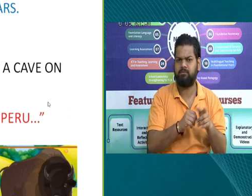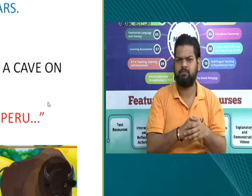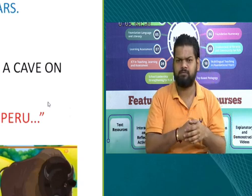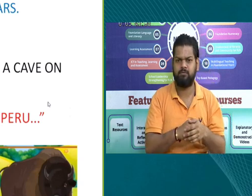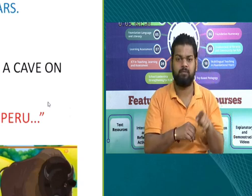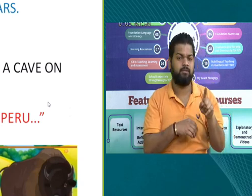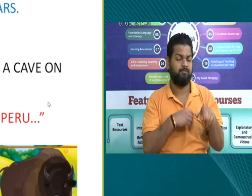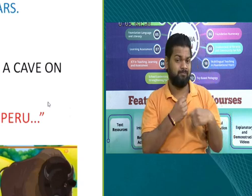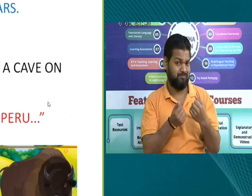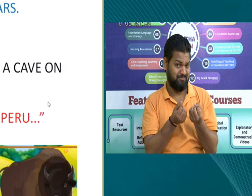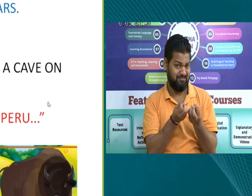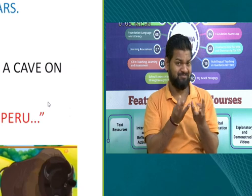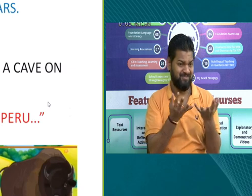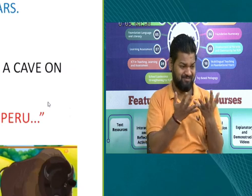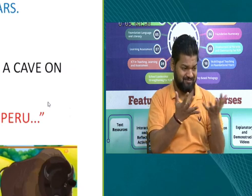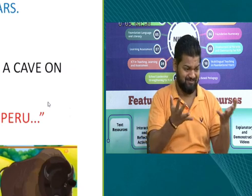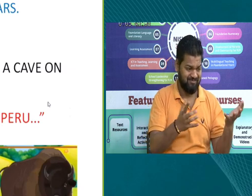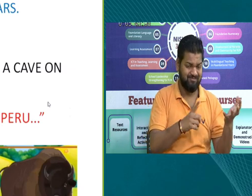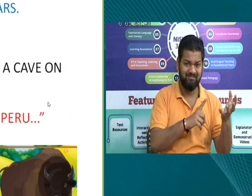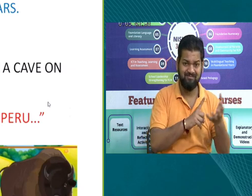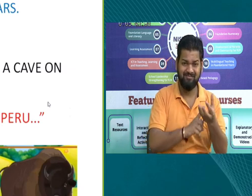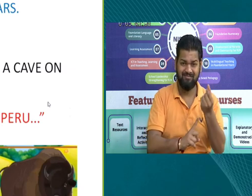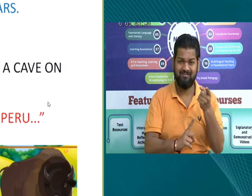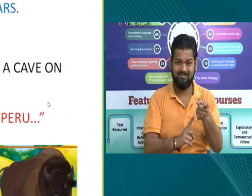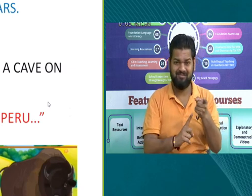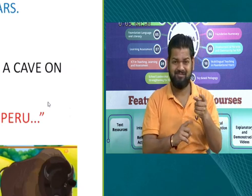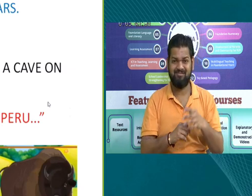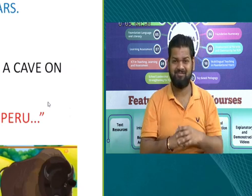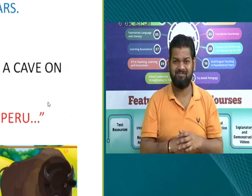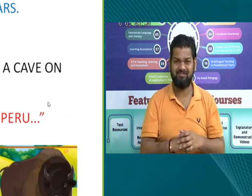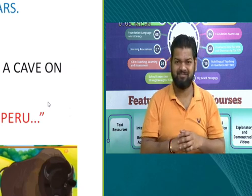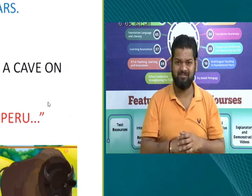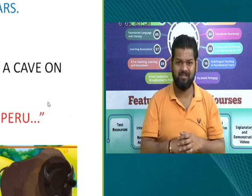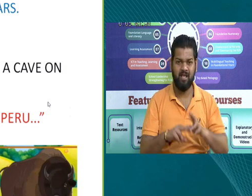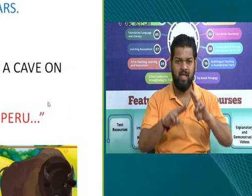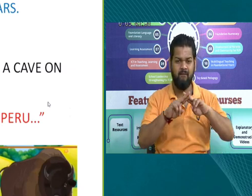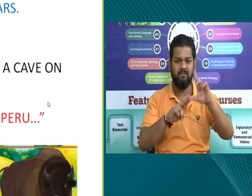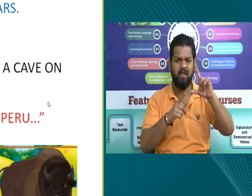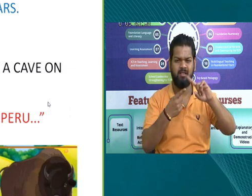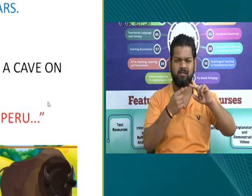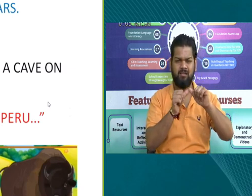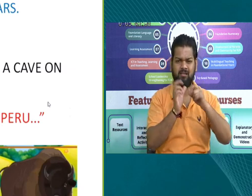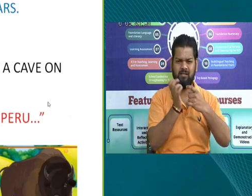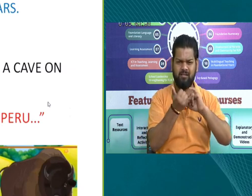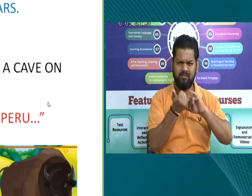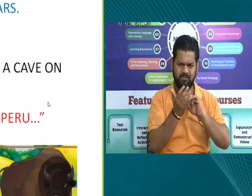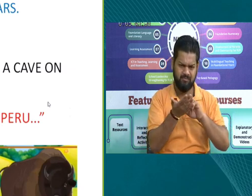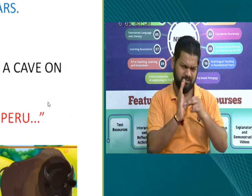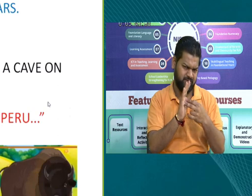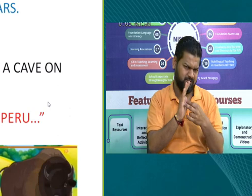36 years. You know what flea is? Flea is a kind of insect which